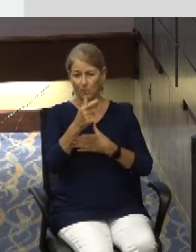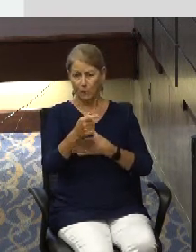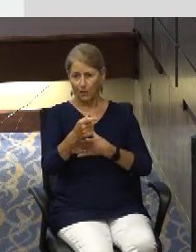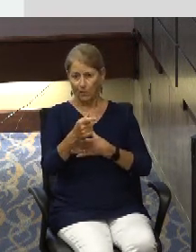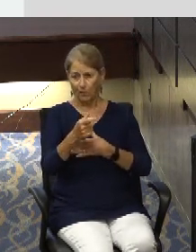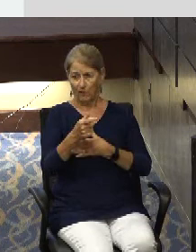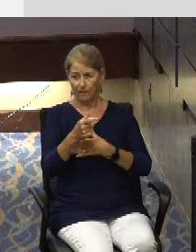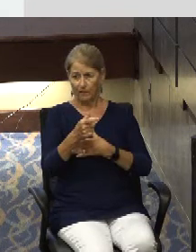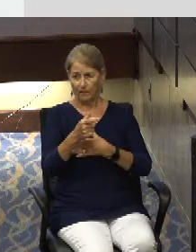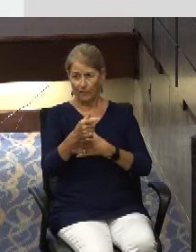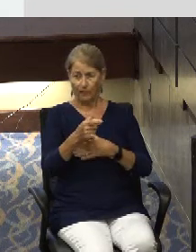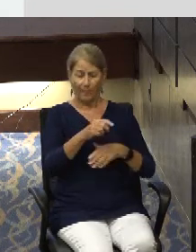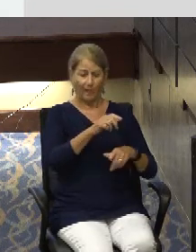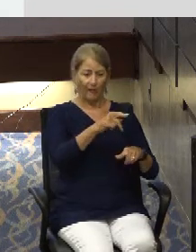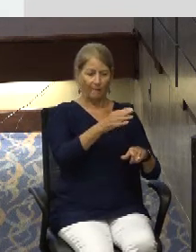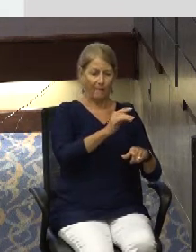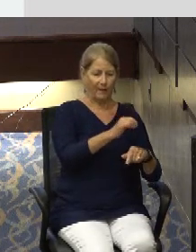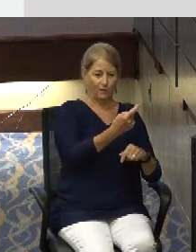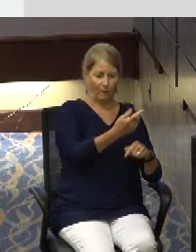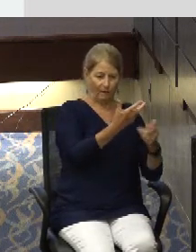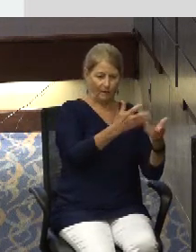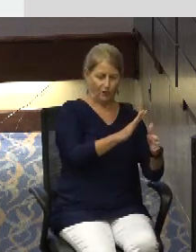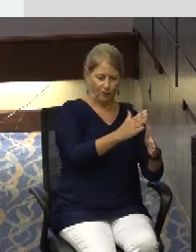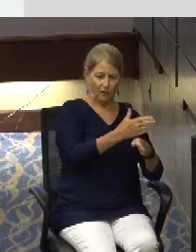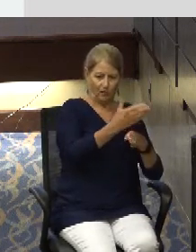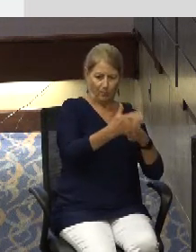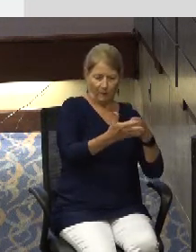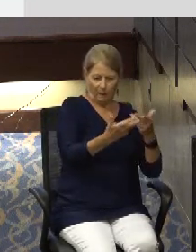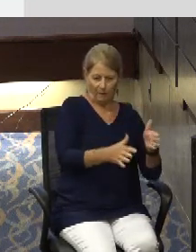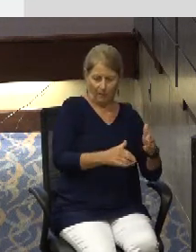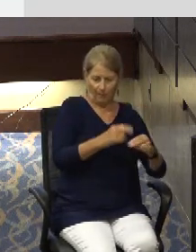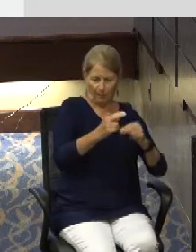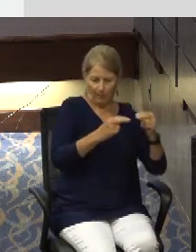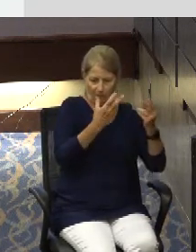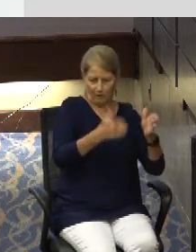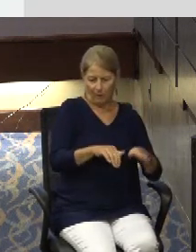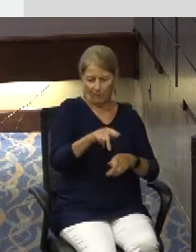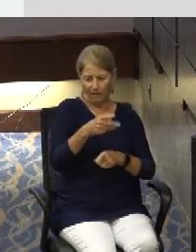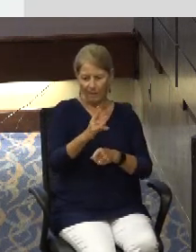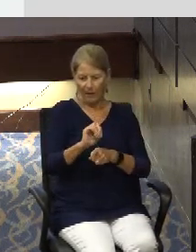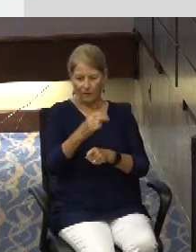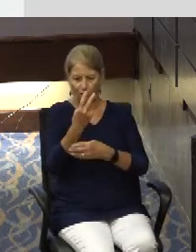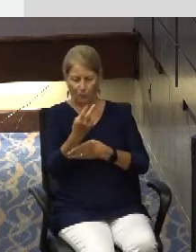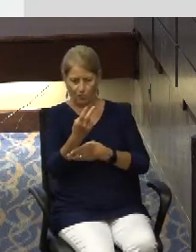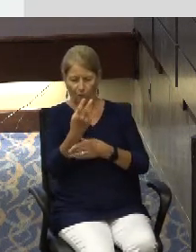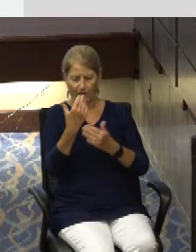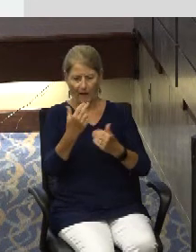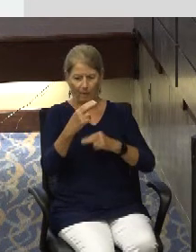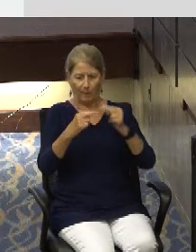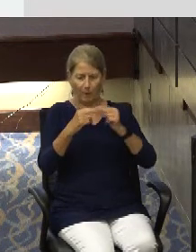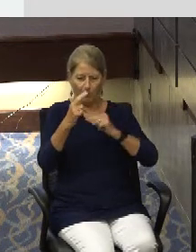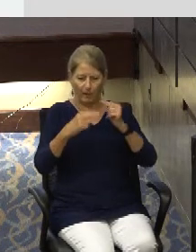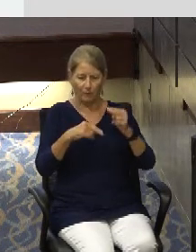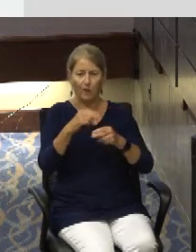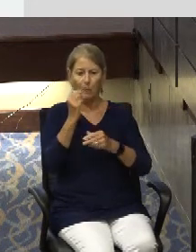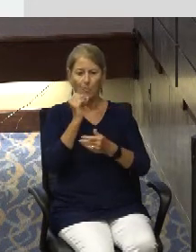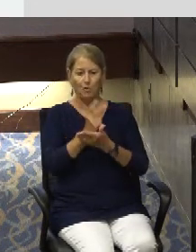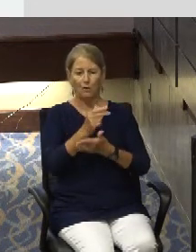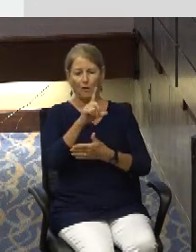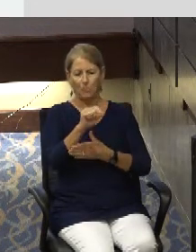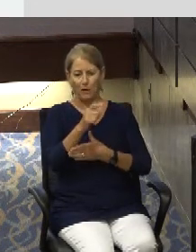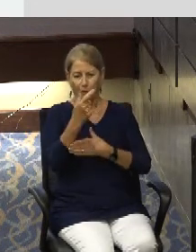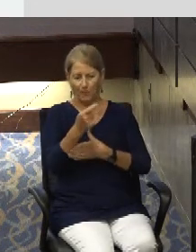already been completed. It's already been built. Phase 2 is under construction and was approved in 2021 for